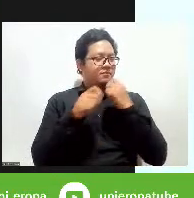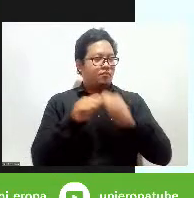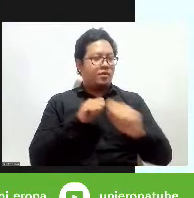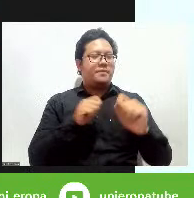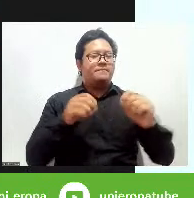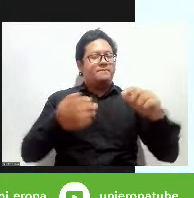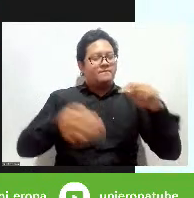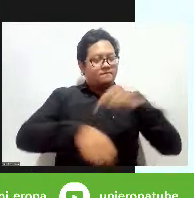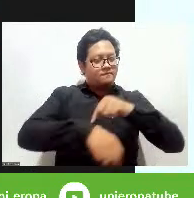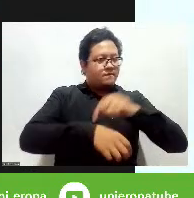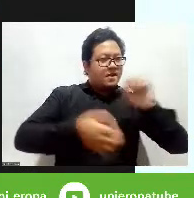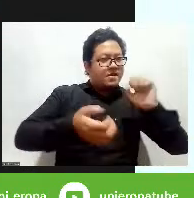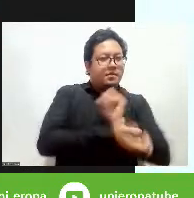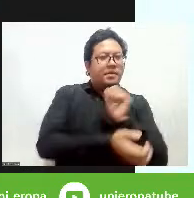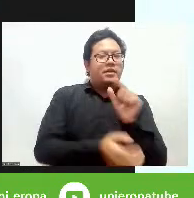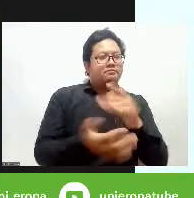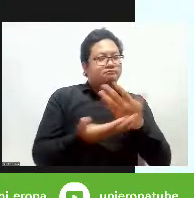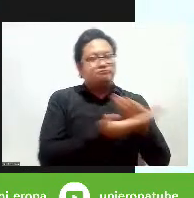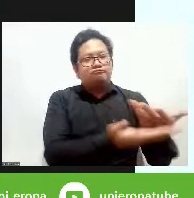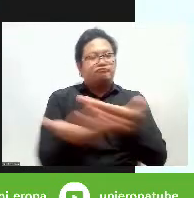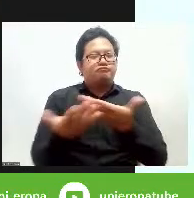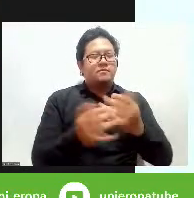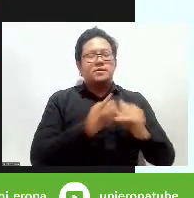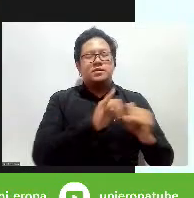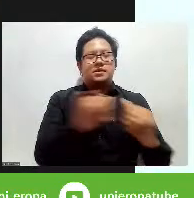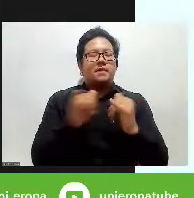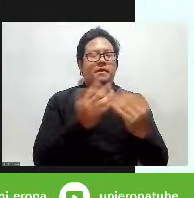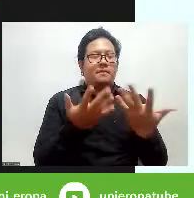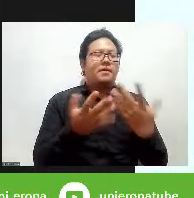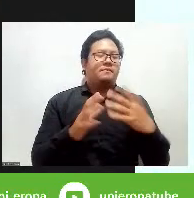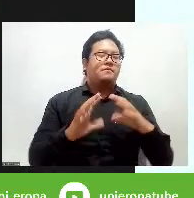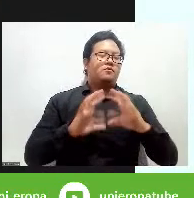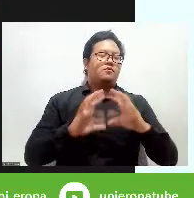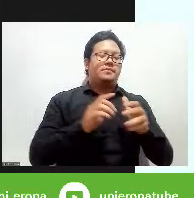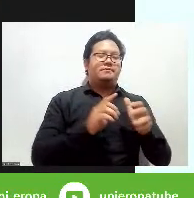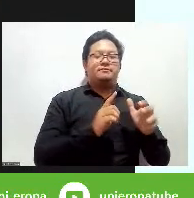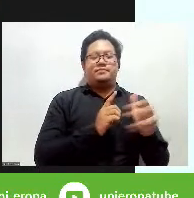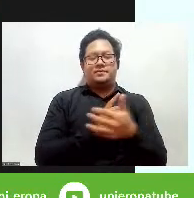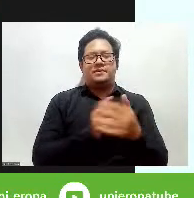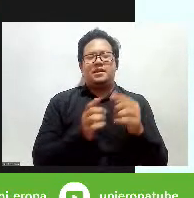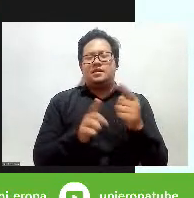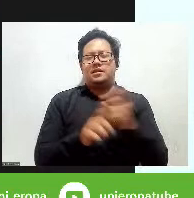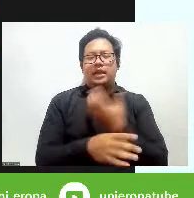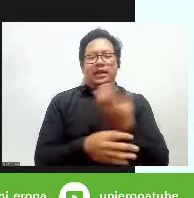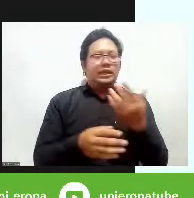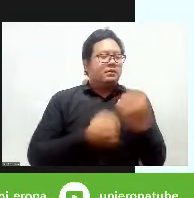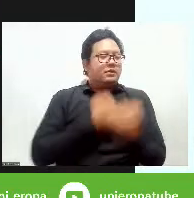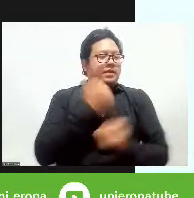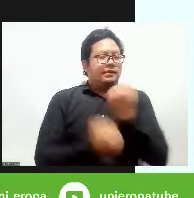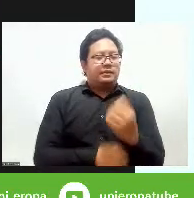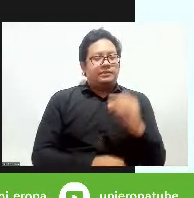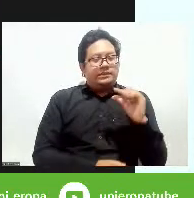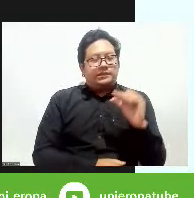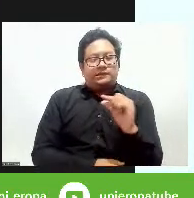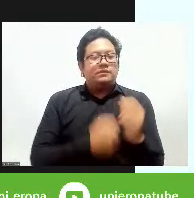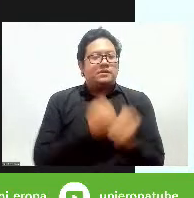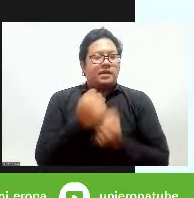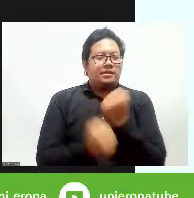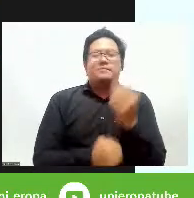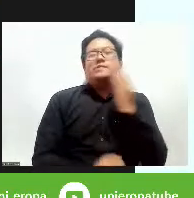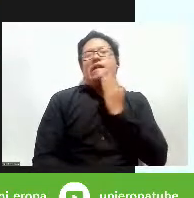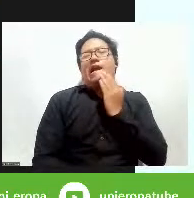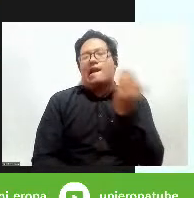and you can browse kau teman bakso that you help prewedding apositif moments on the social media